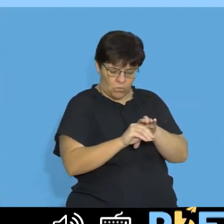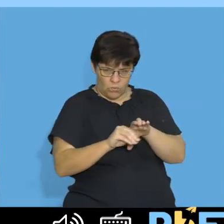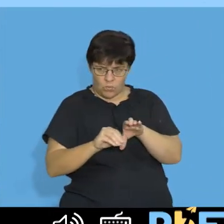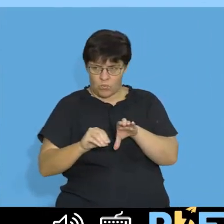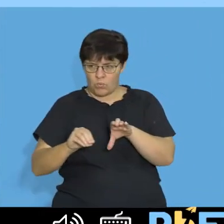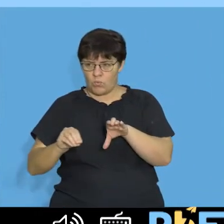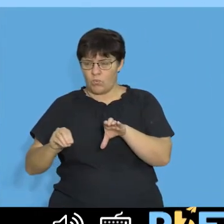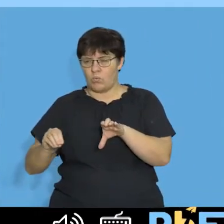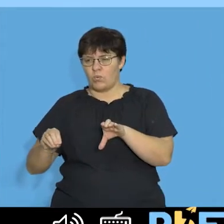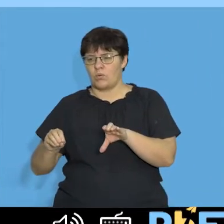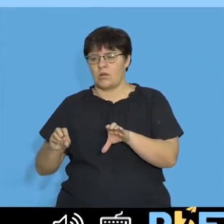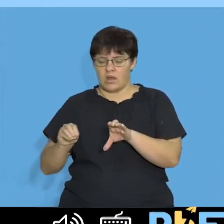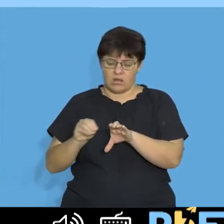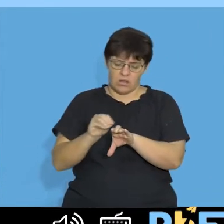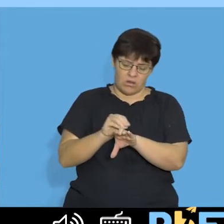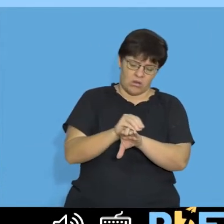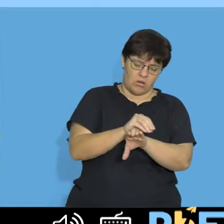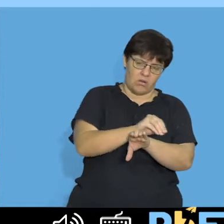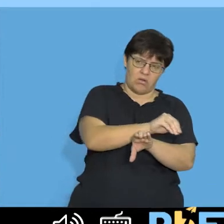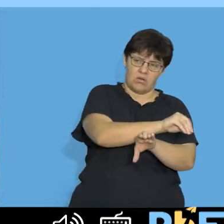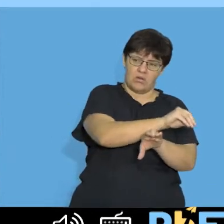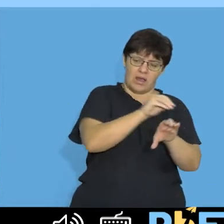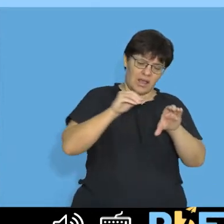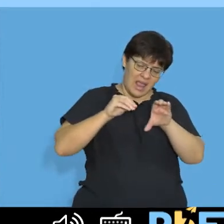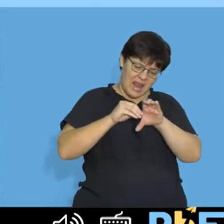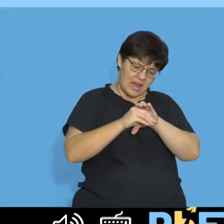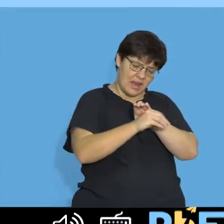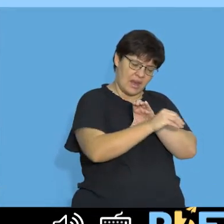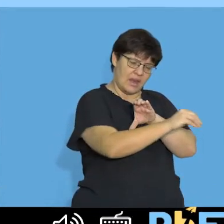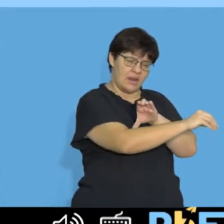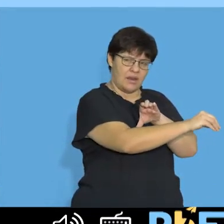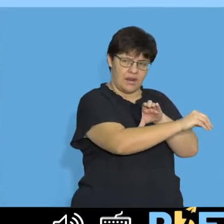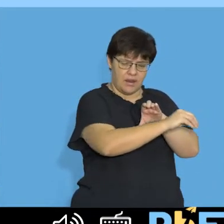and out very slowly and back again